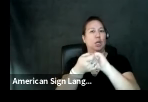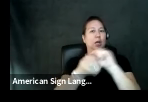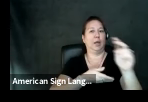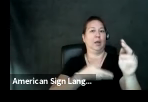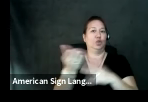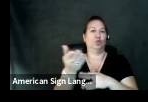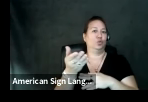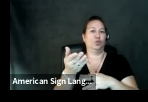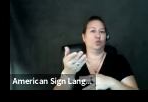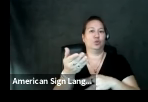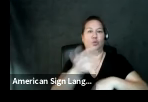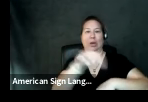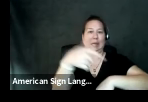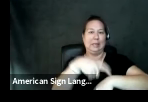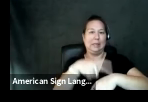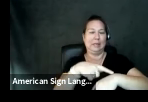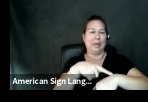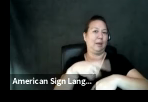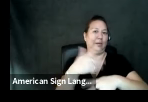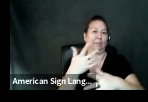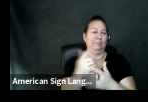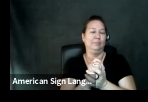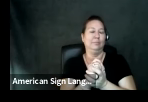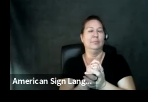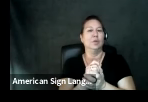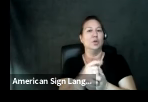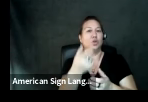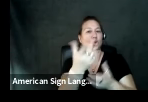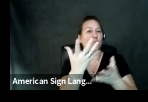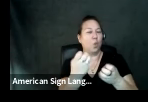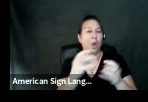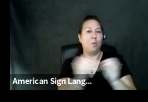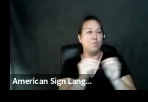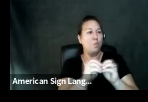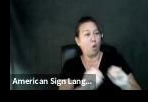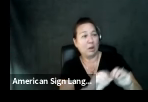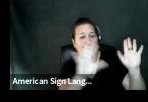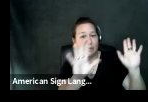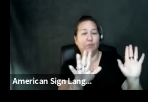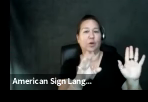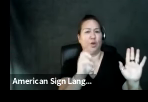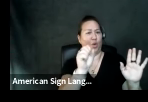that you're not sure about and you want further clarification, or there's a concern, you can call an IEP.